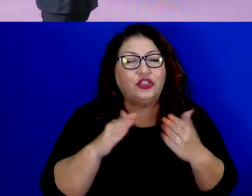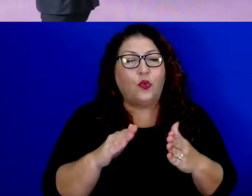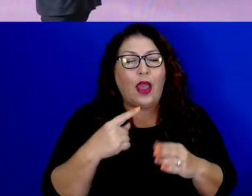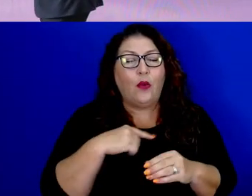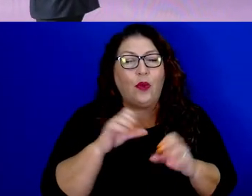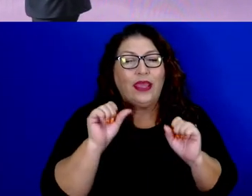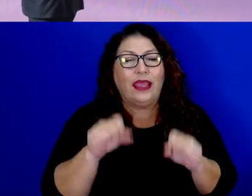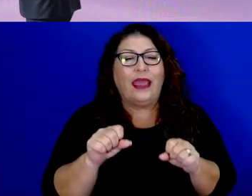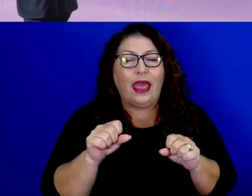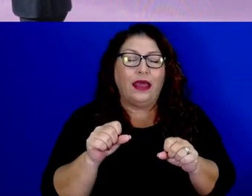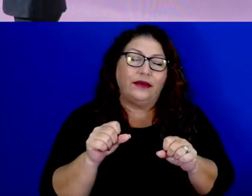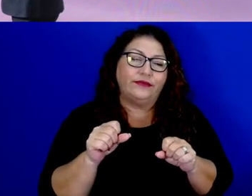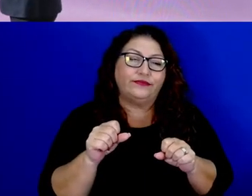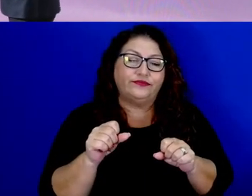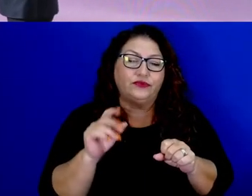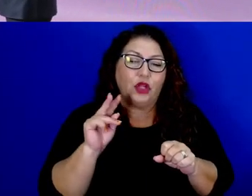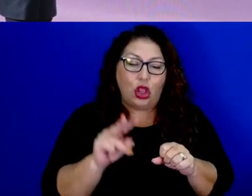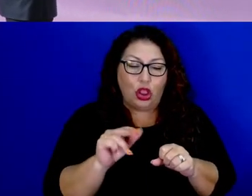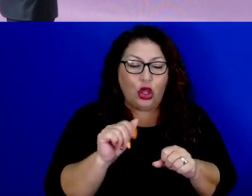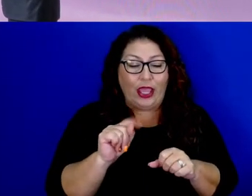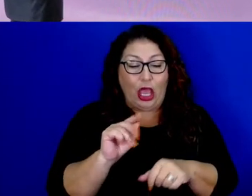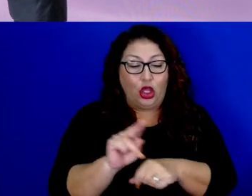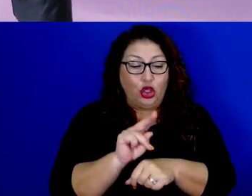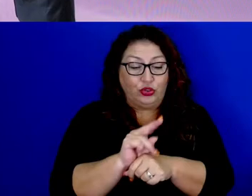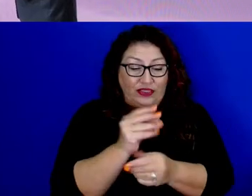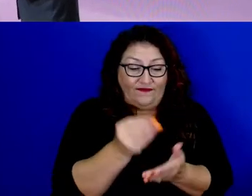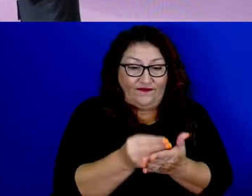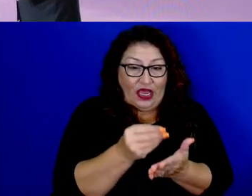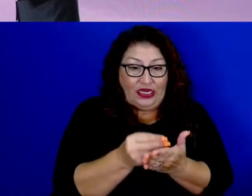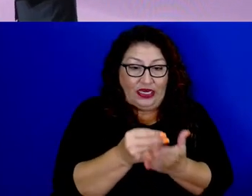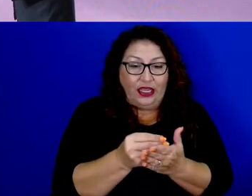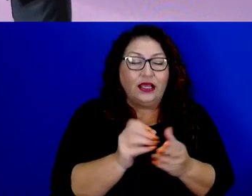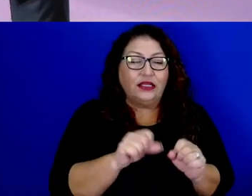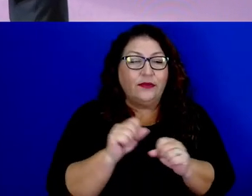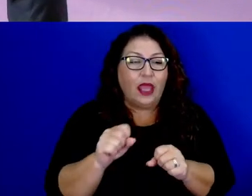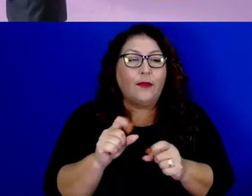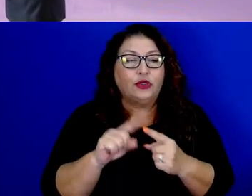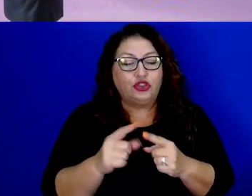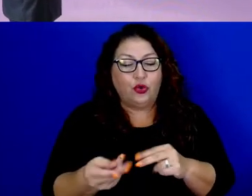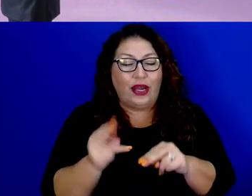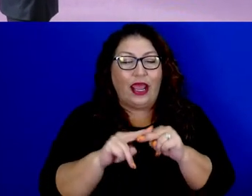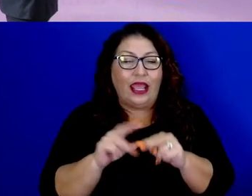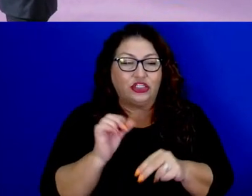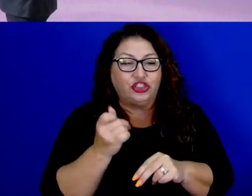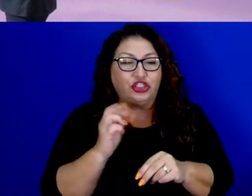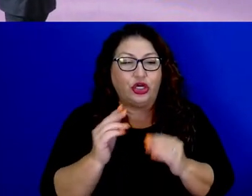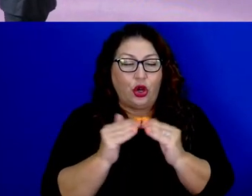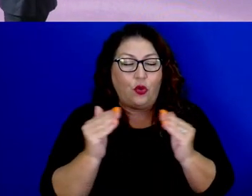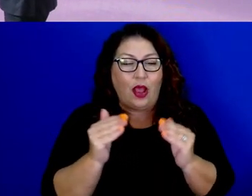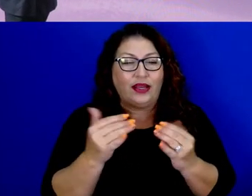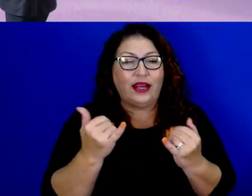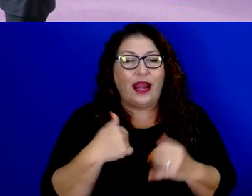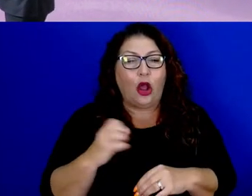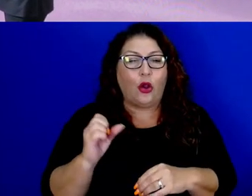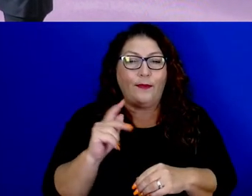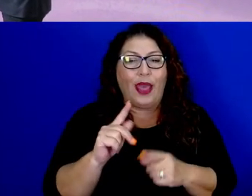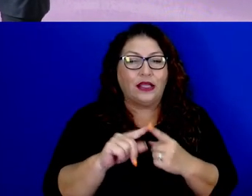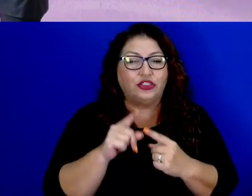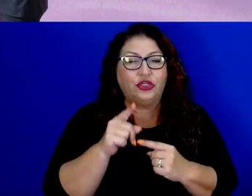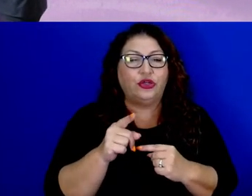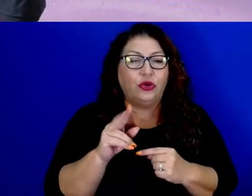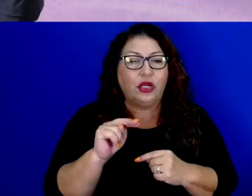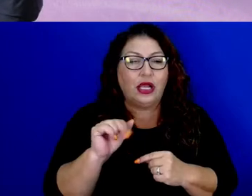look at using funding in order to enhance gender equality. So now we'll turn to you, Natasha,